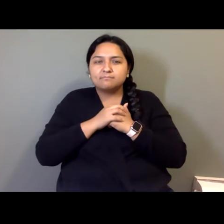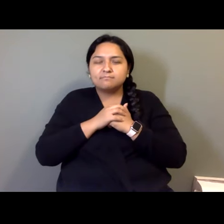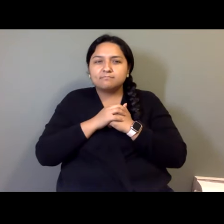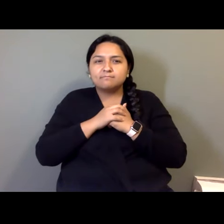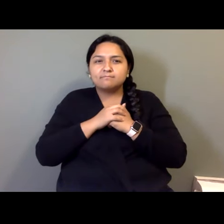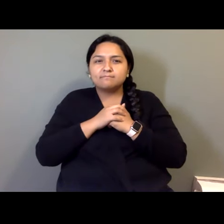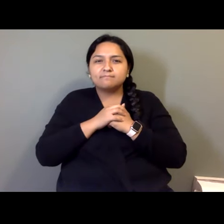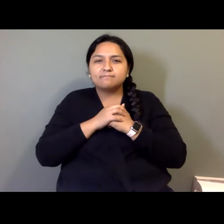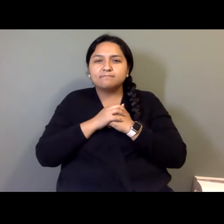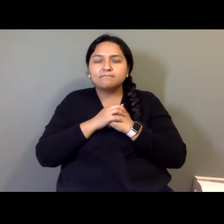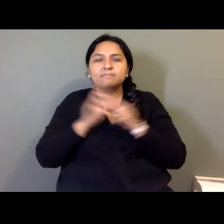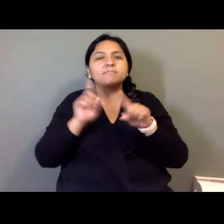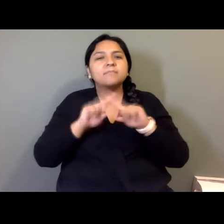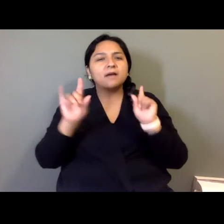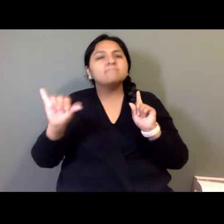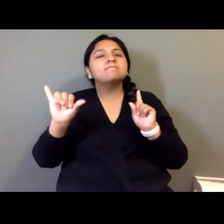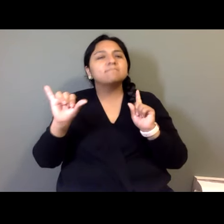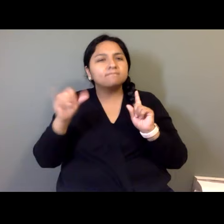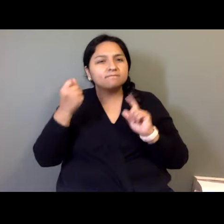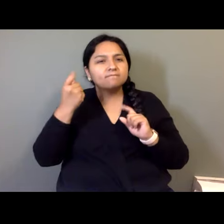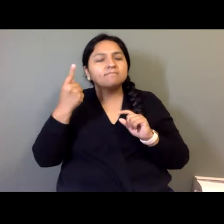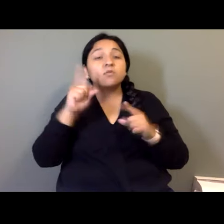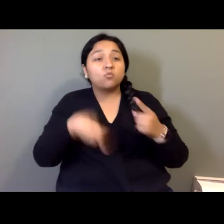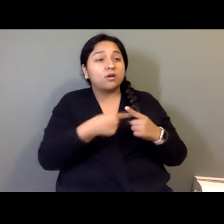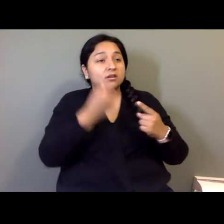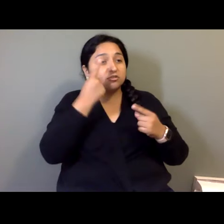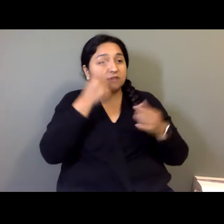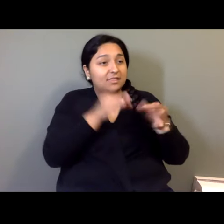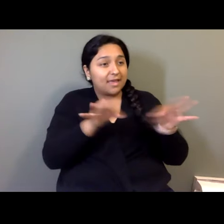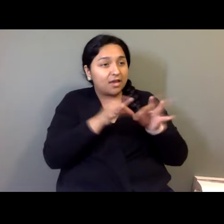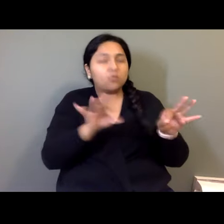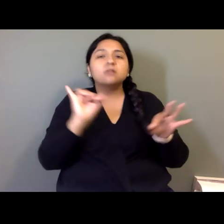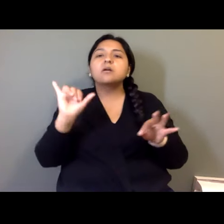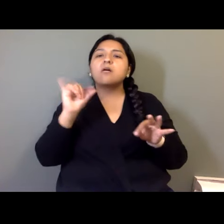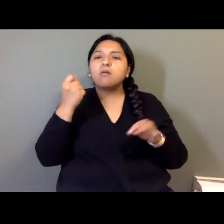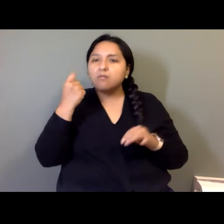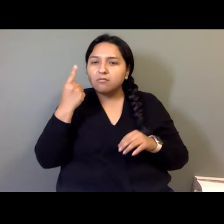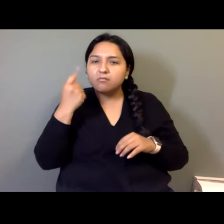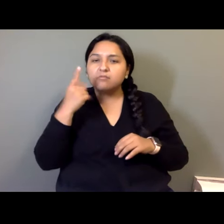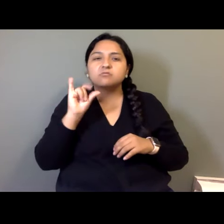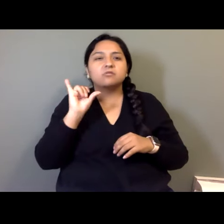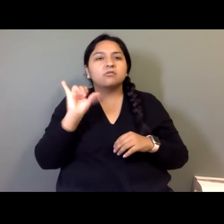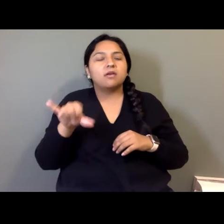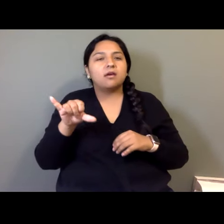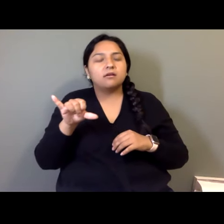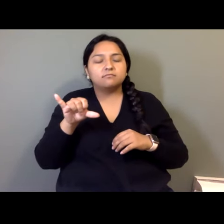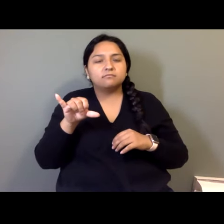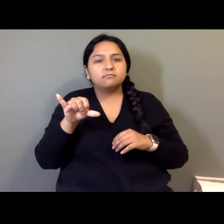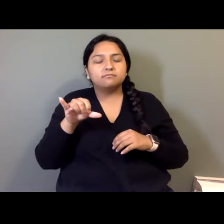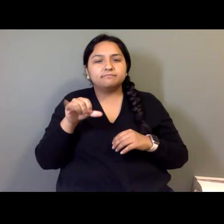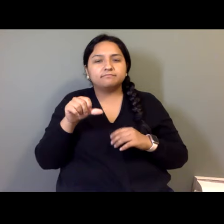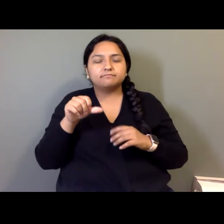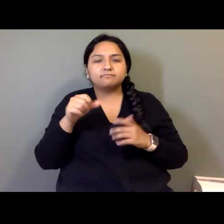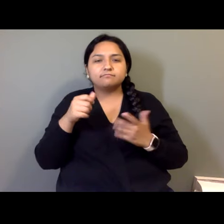it's like everything just start clicking when you start understanding language. And I think that's what really informs my organizing